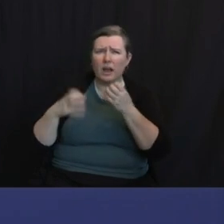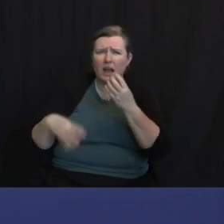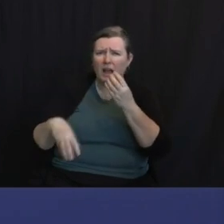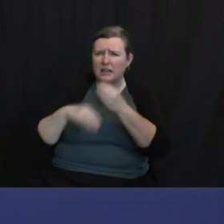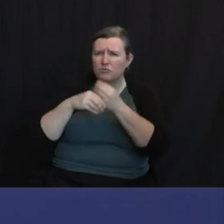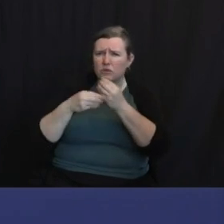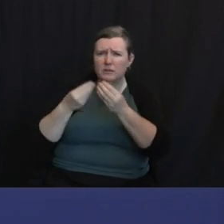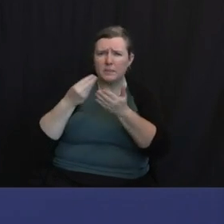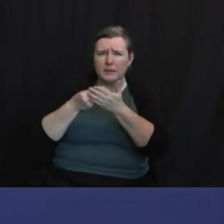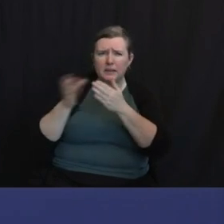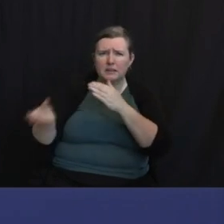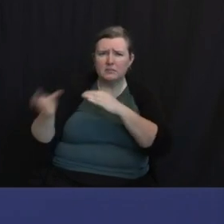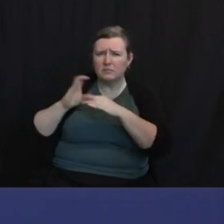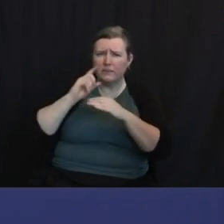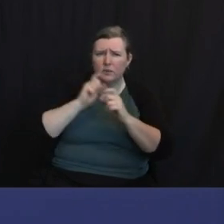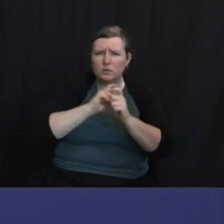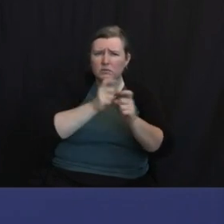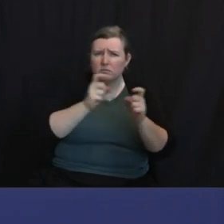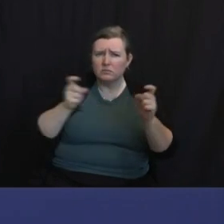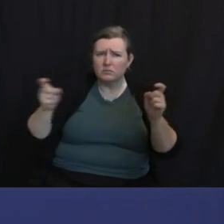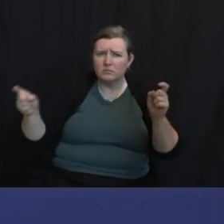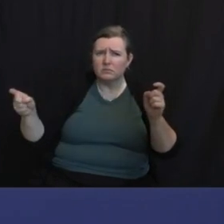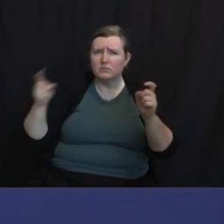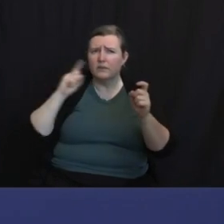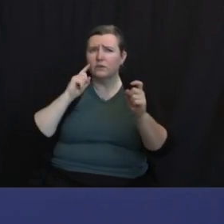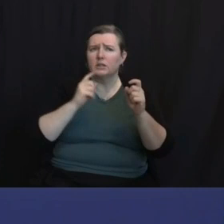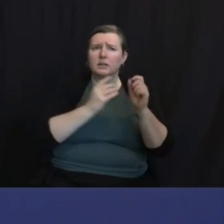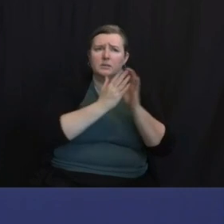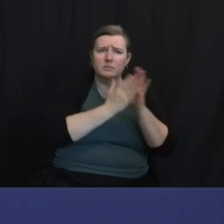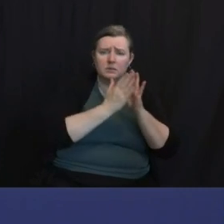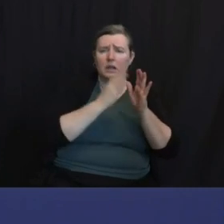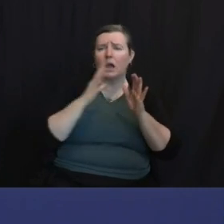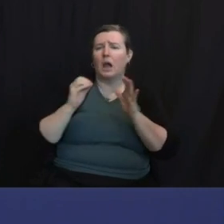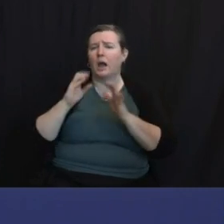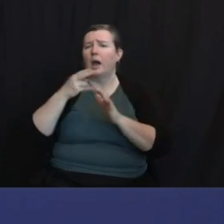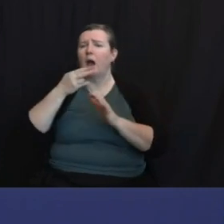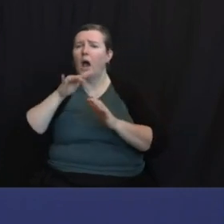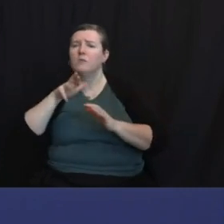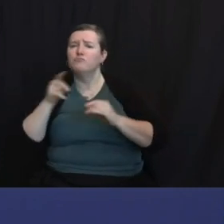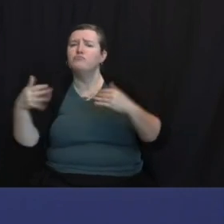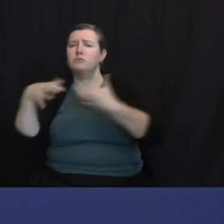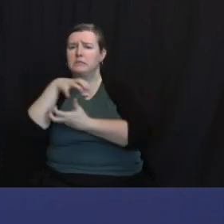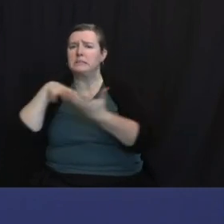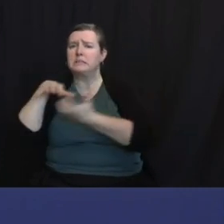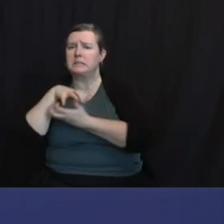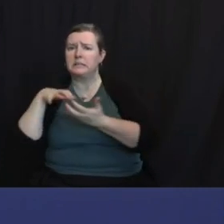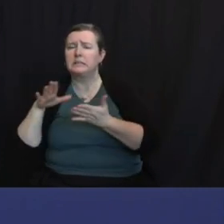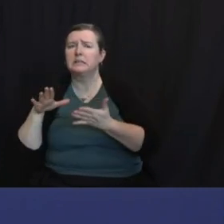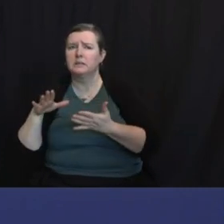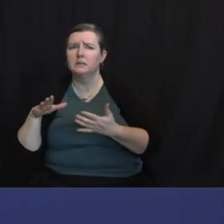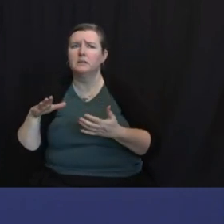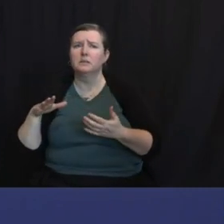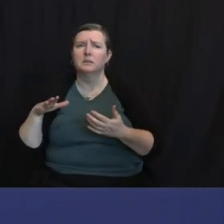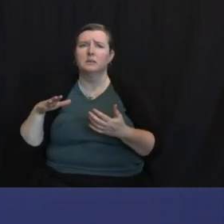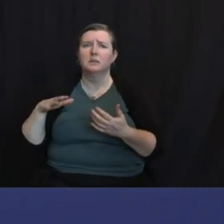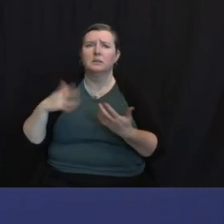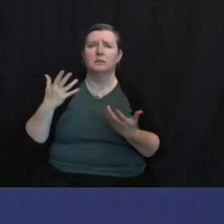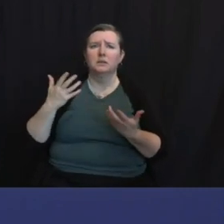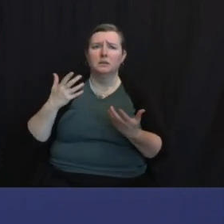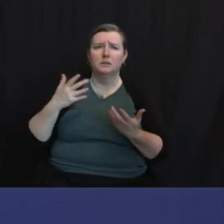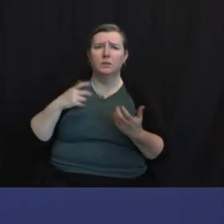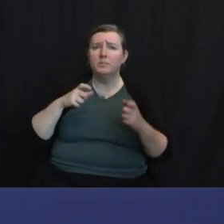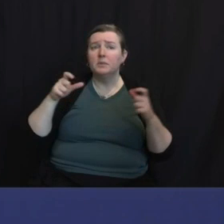to in-person and hybrid districts? And my question is regarding people who have developmental